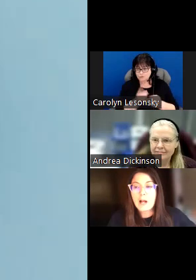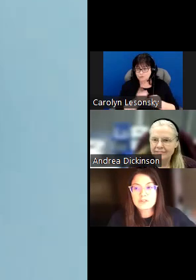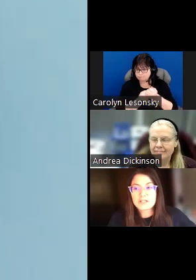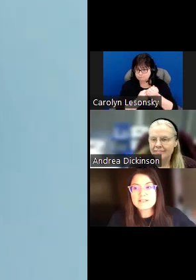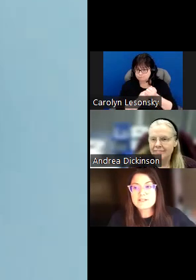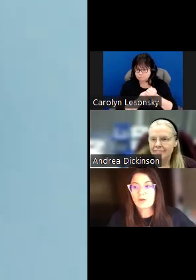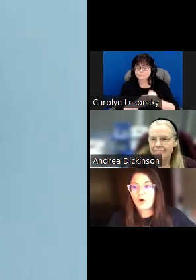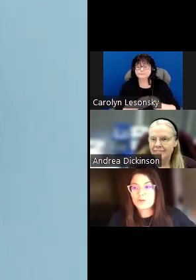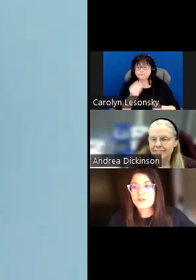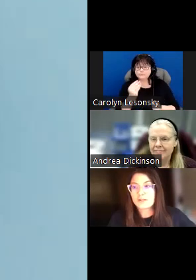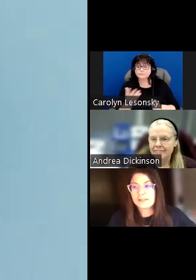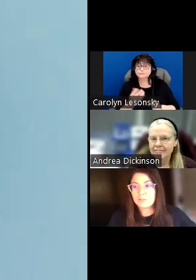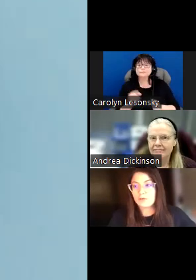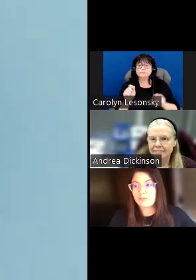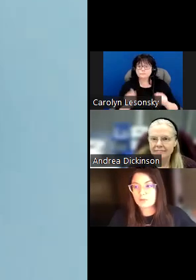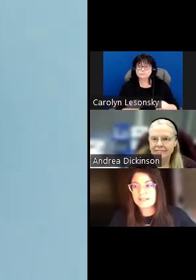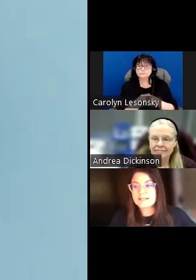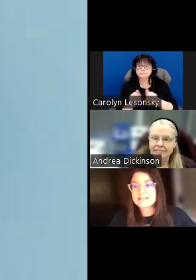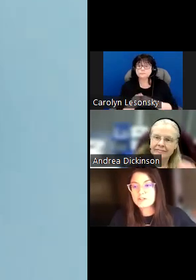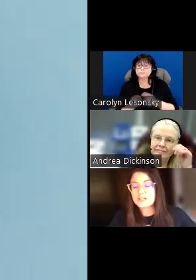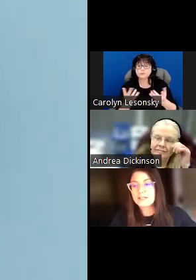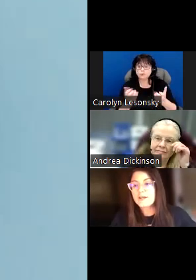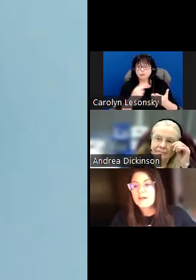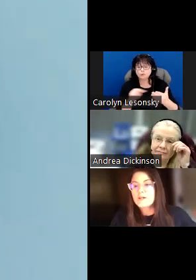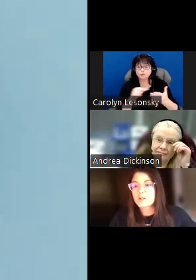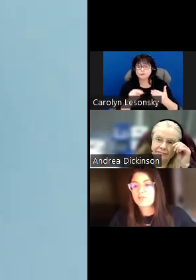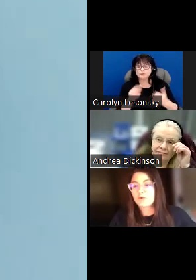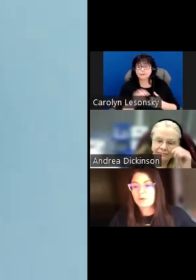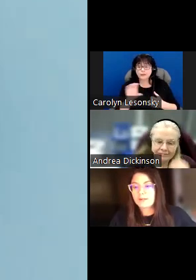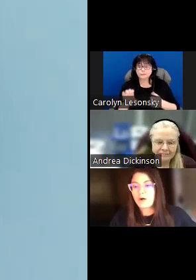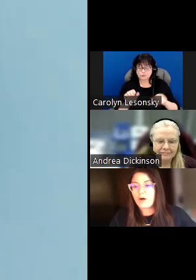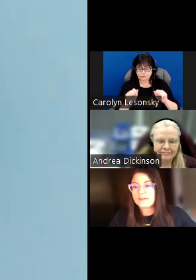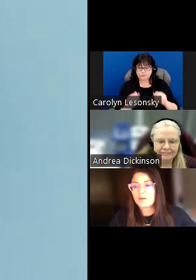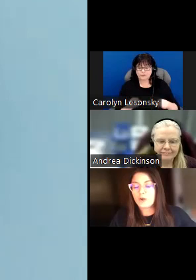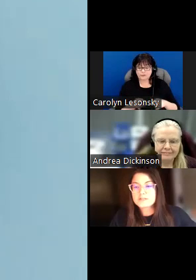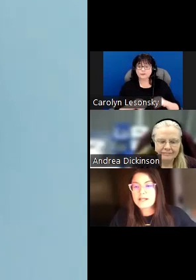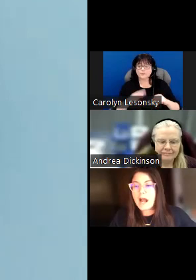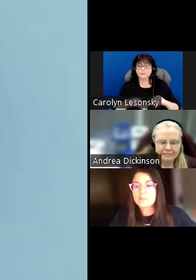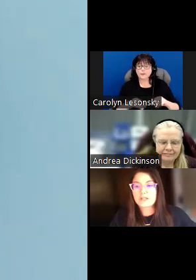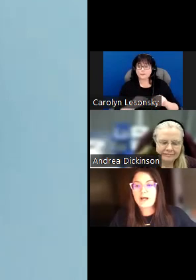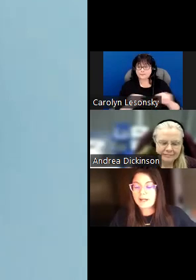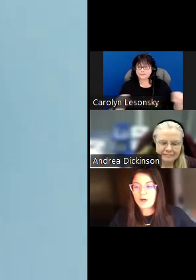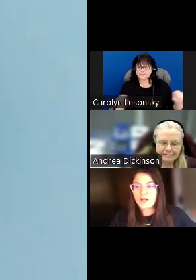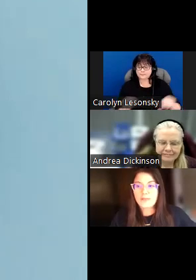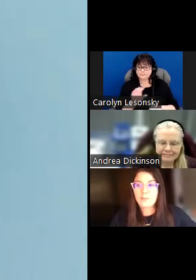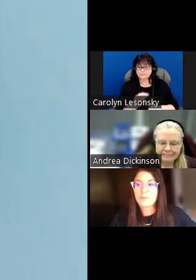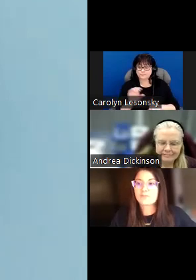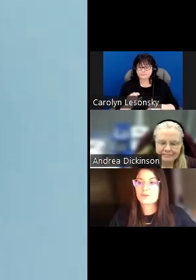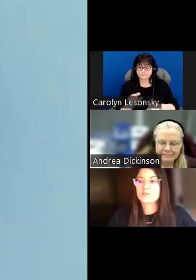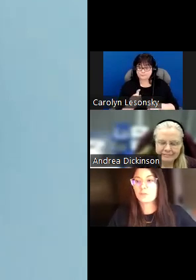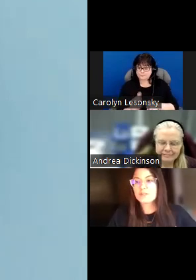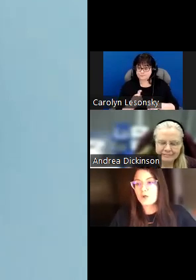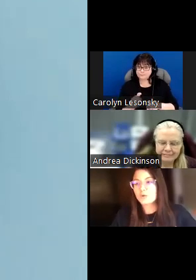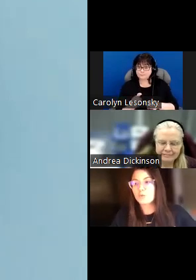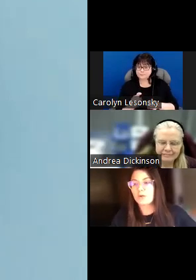closed captions are also enabled for today's session. So if you click on the closed caption icon at the bottom